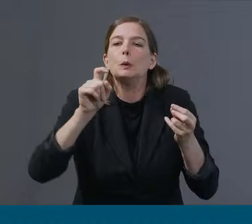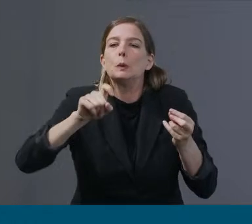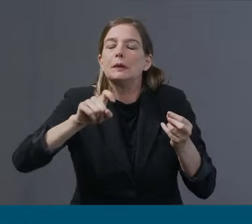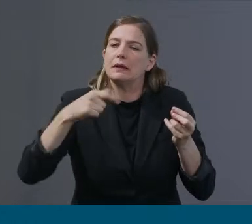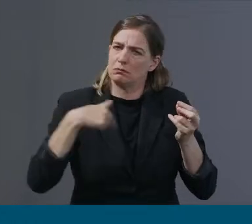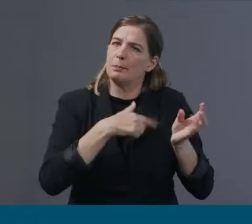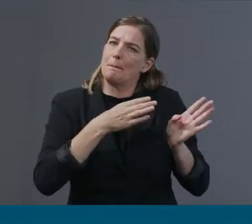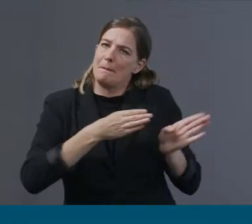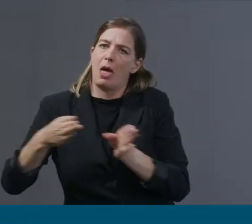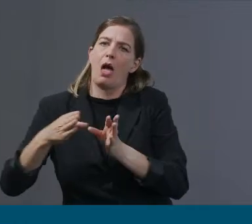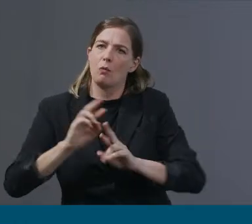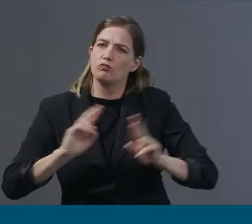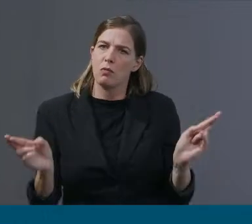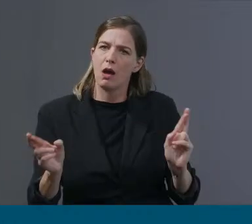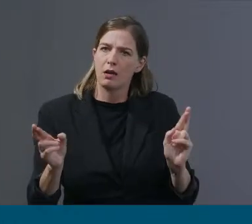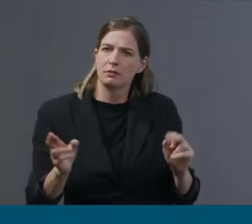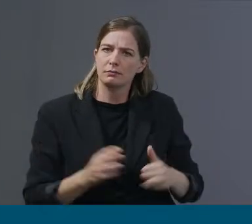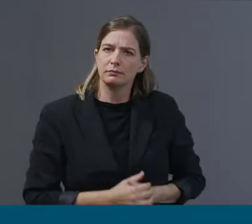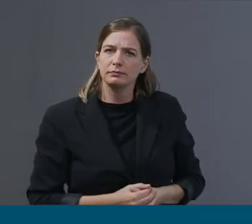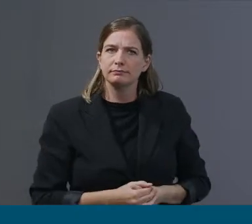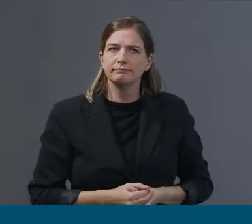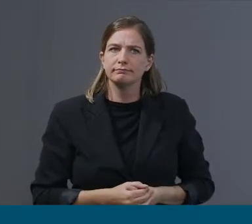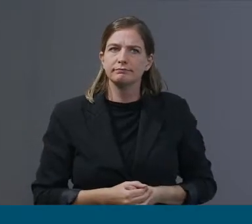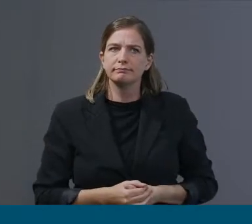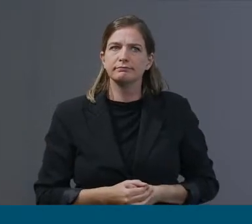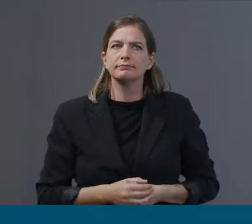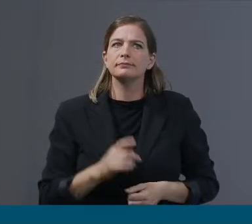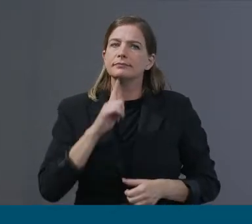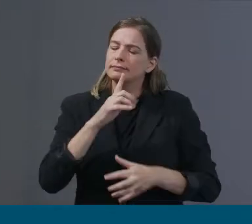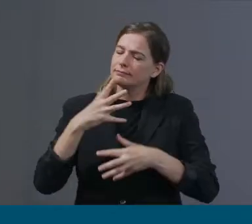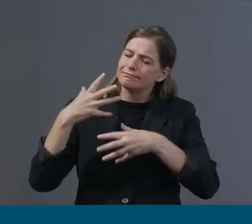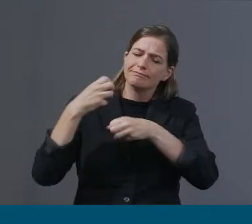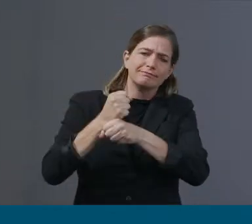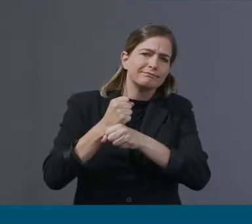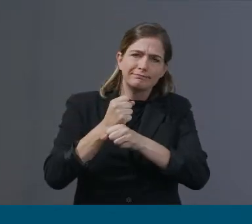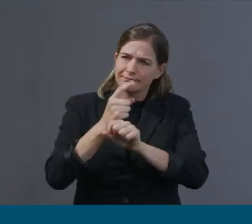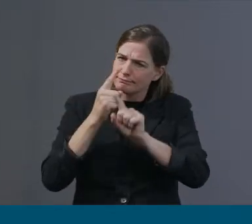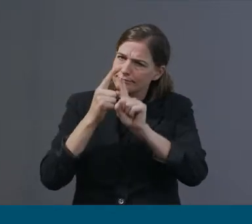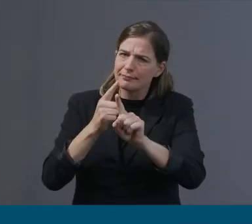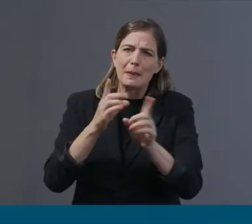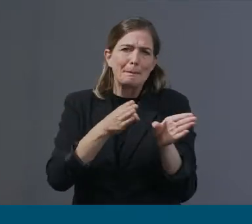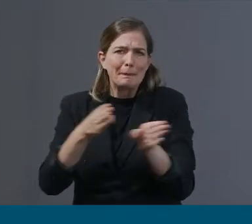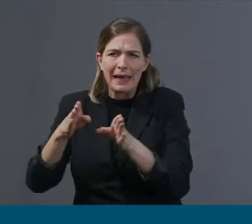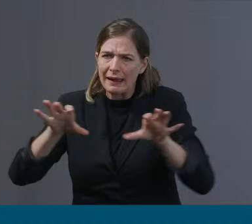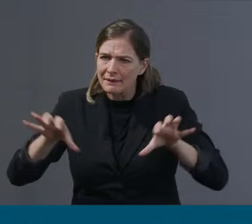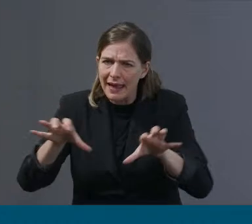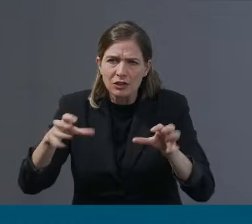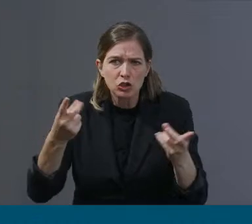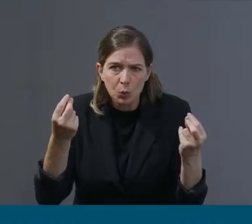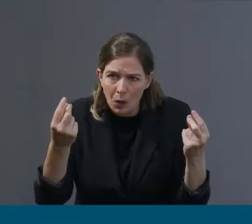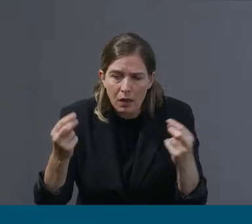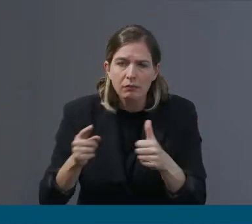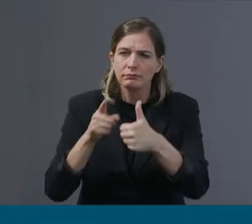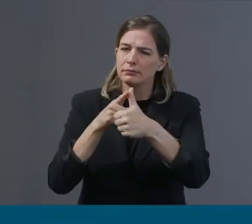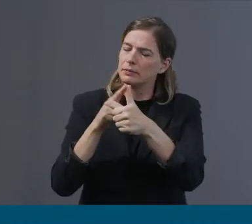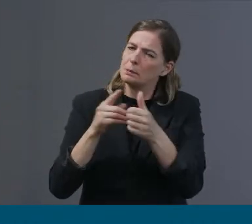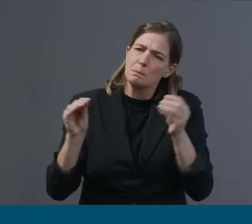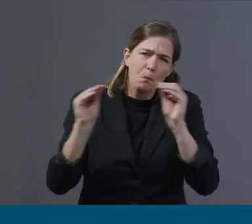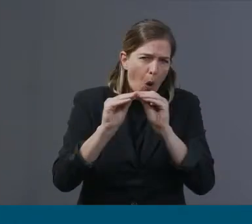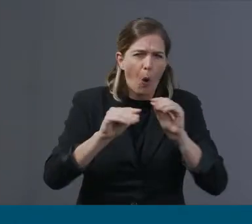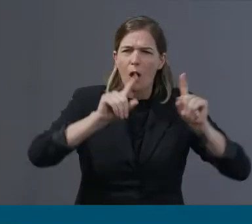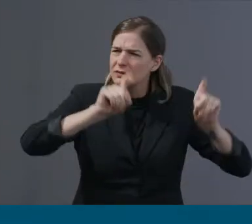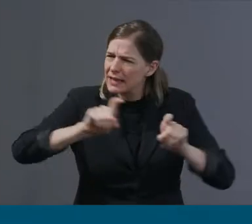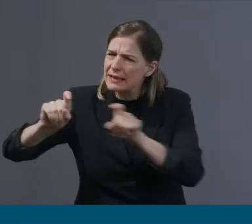So in summary, if you're to look at this plan of action, we're going to continue to boost testing, including rapid